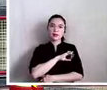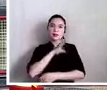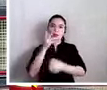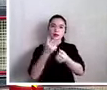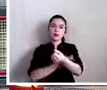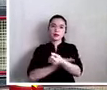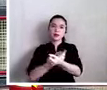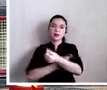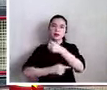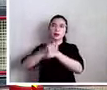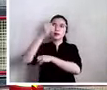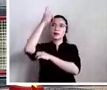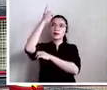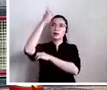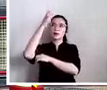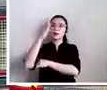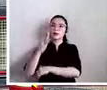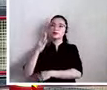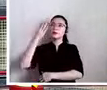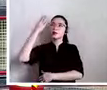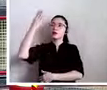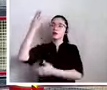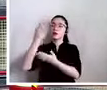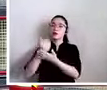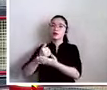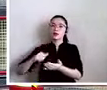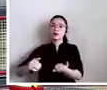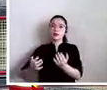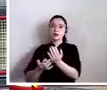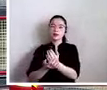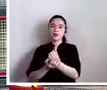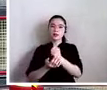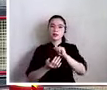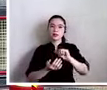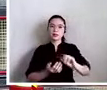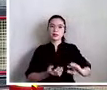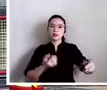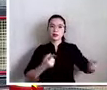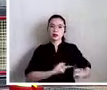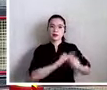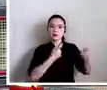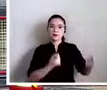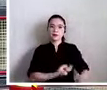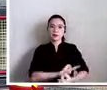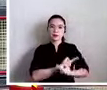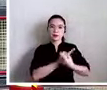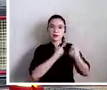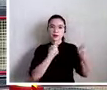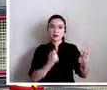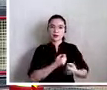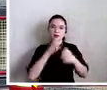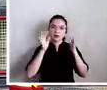God, take away the sins of the world.